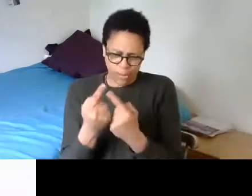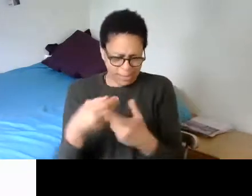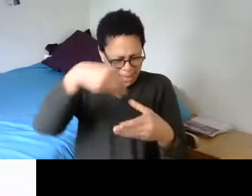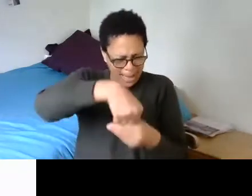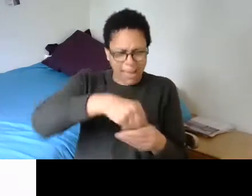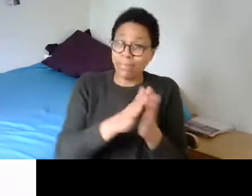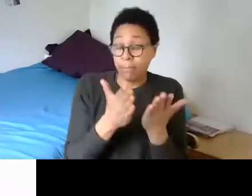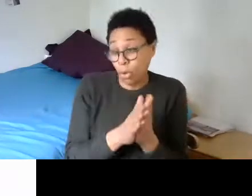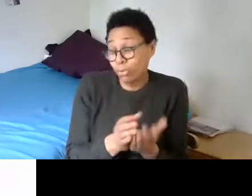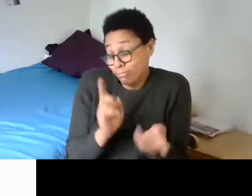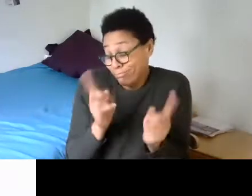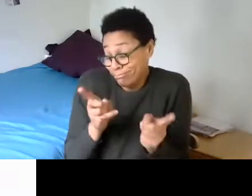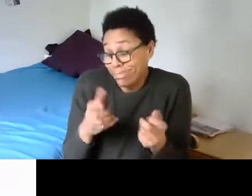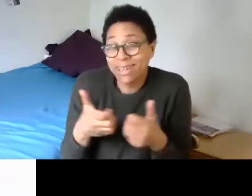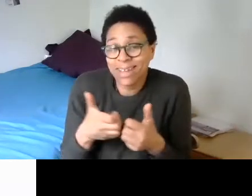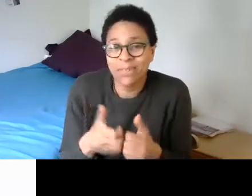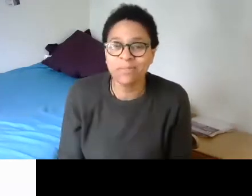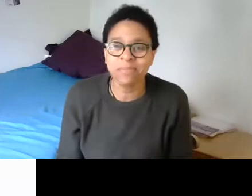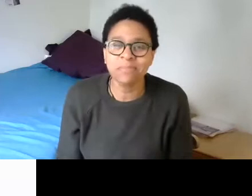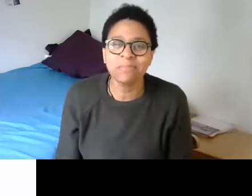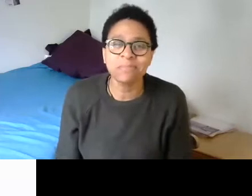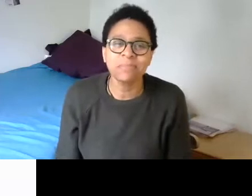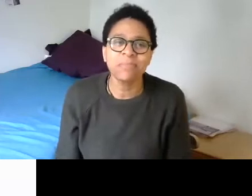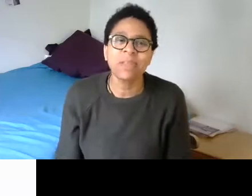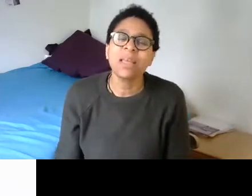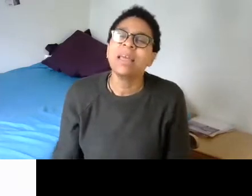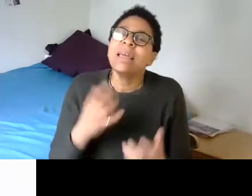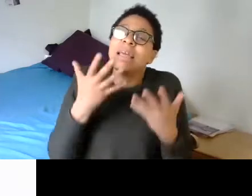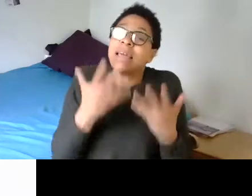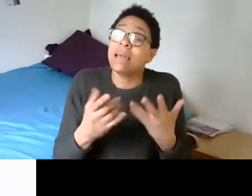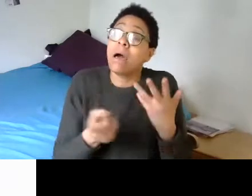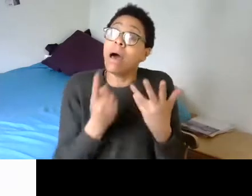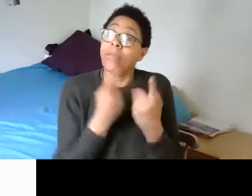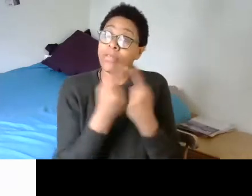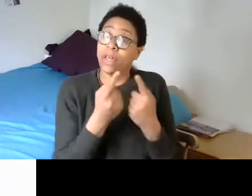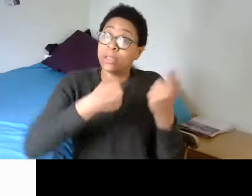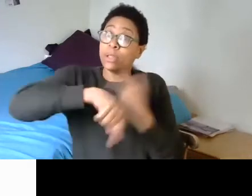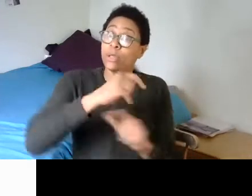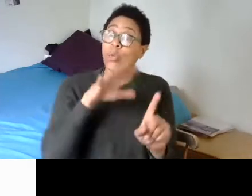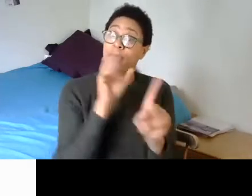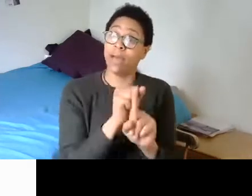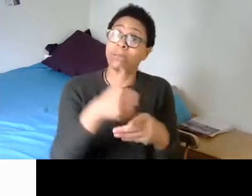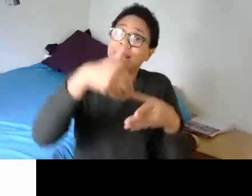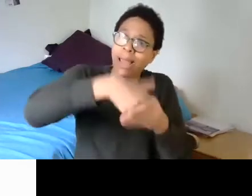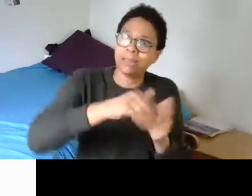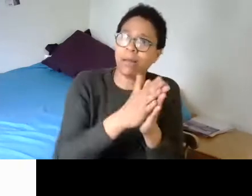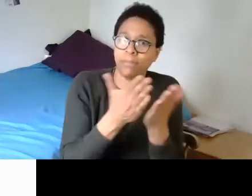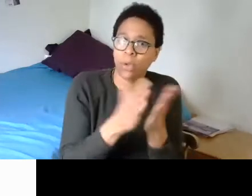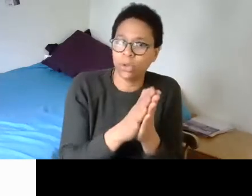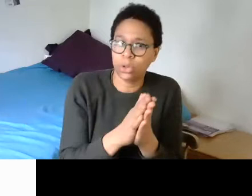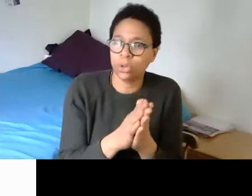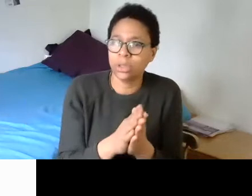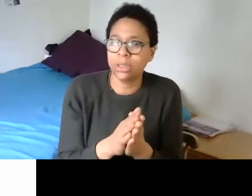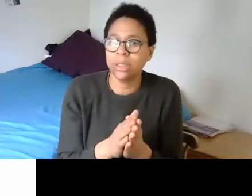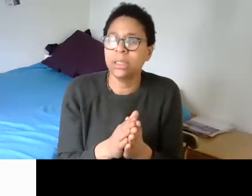So here we have some of the more common finds. And when I mean common finds, actually finding an item within a book is still fairly rare. But